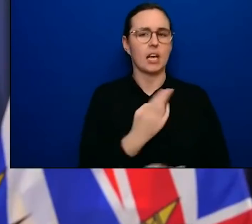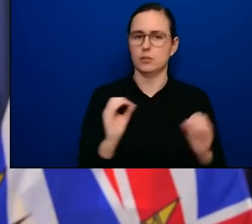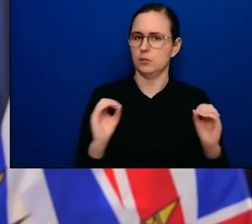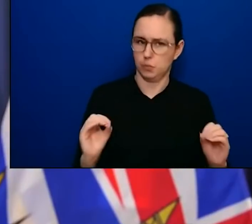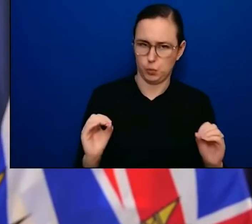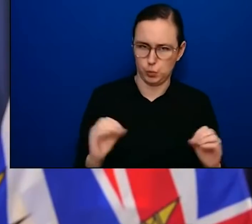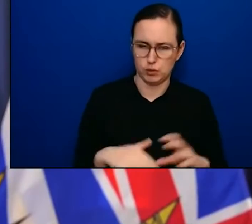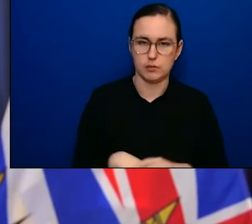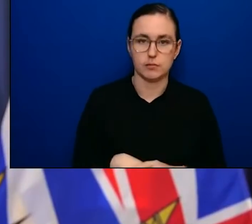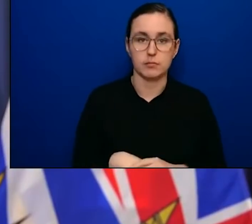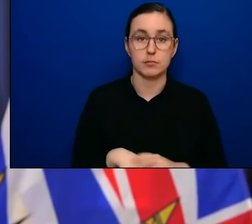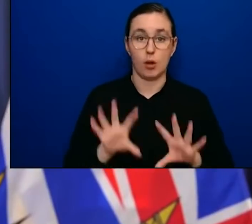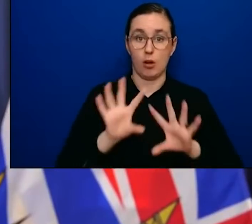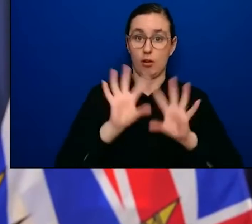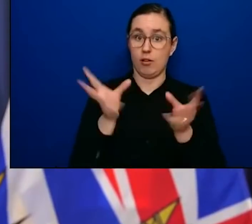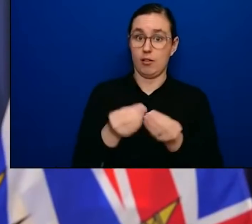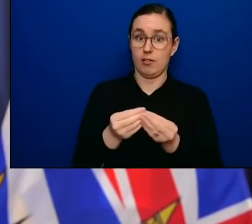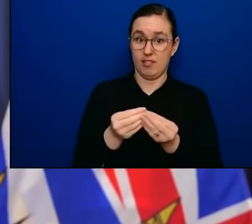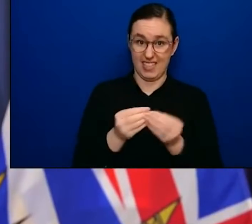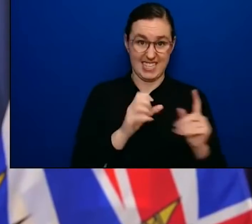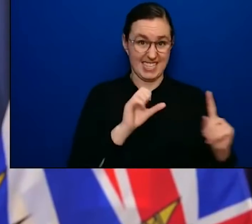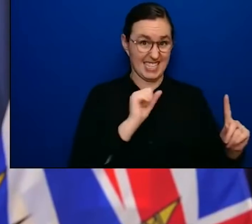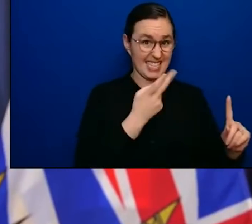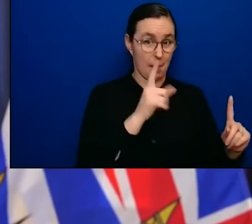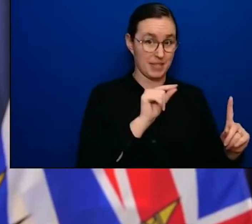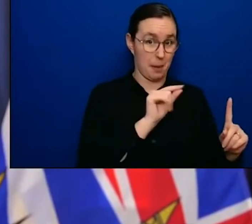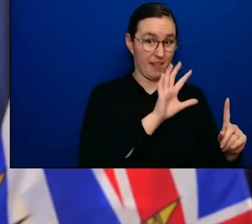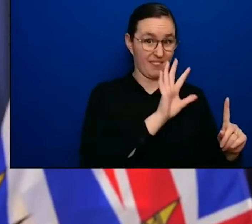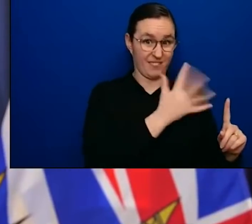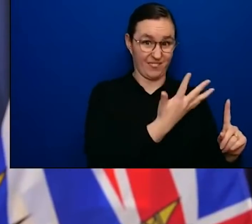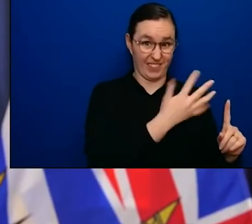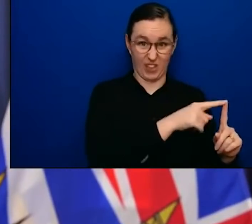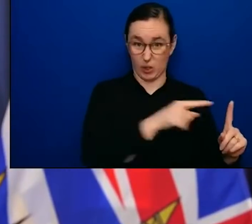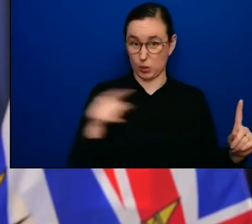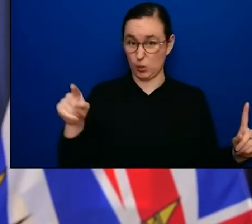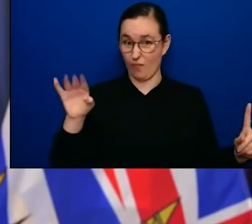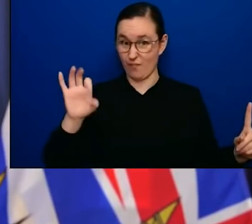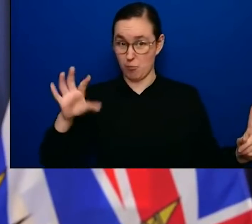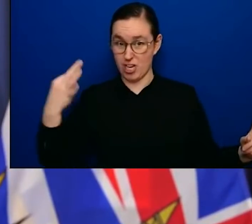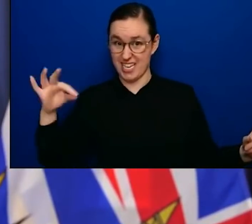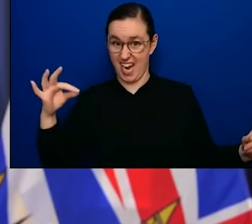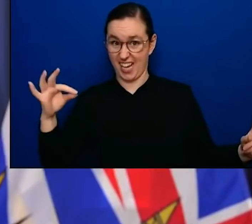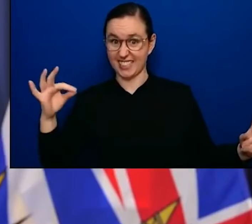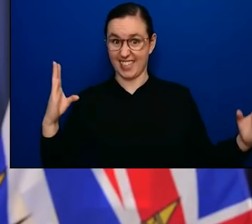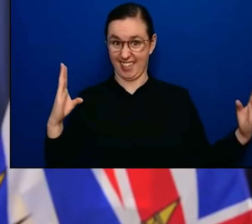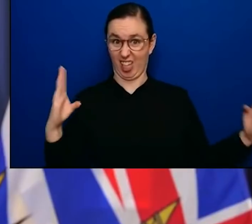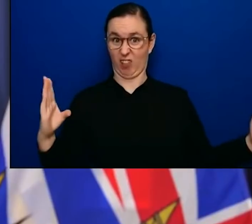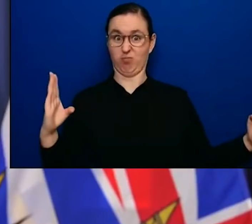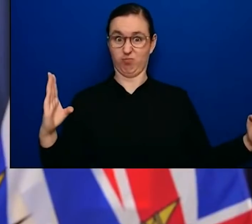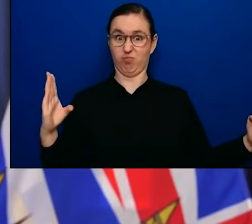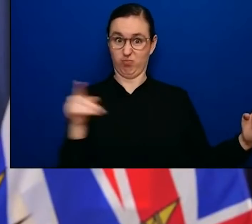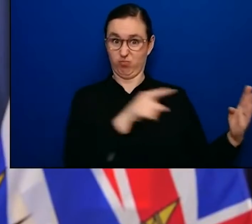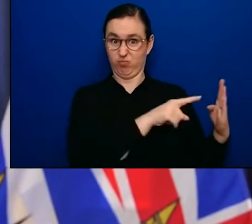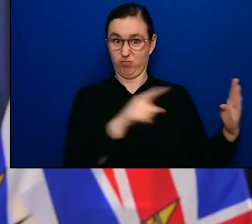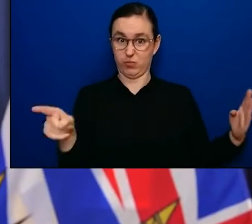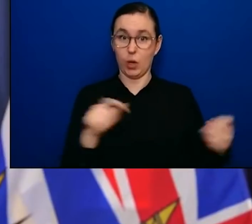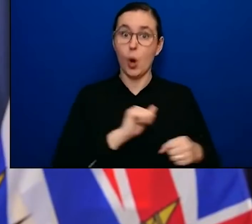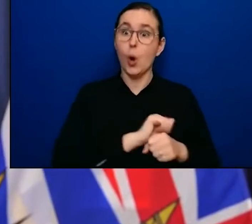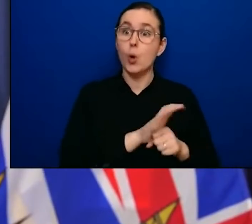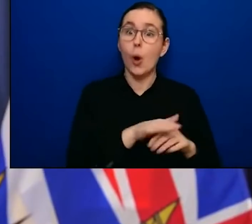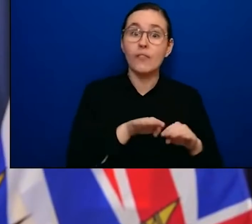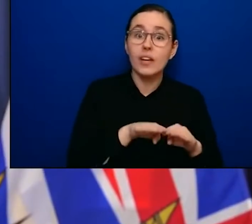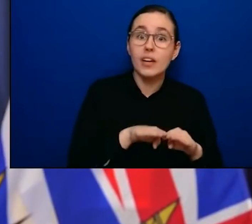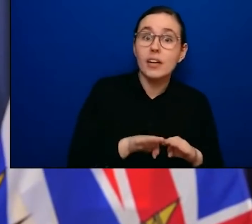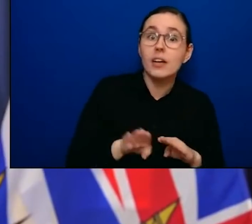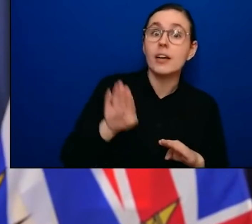Cumulatively, from September 5th, 2021 to February 19, 2022, regional surges of COVID and factors including